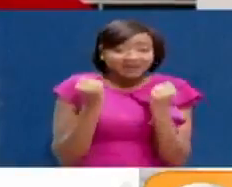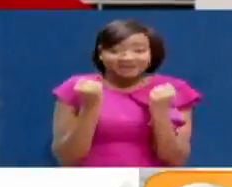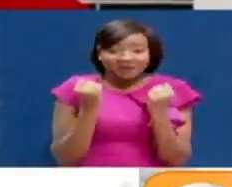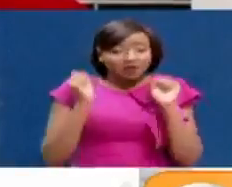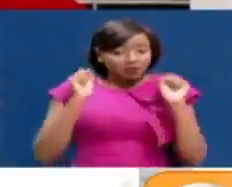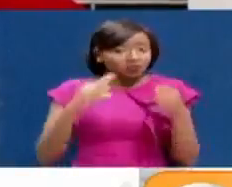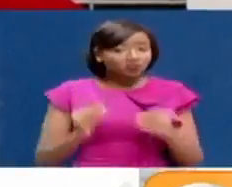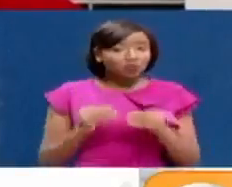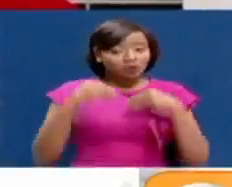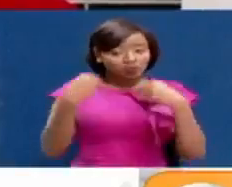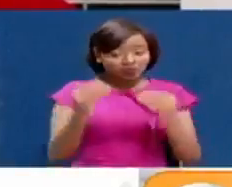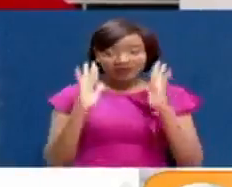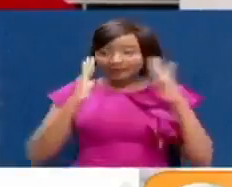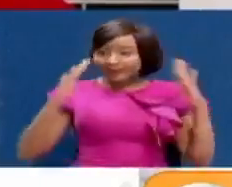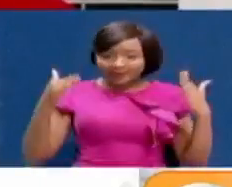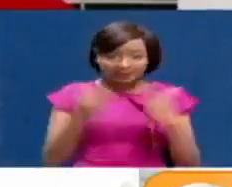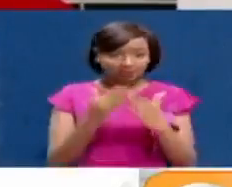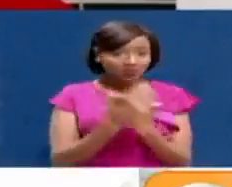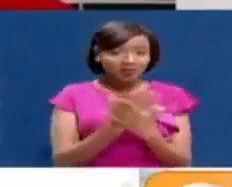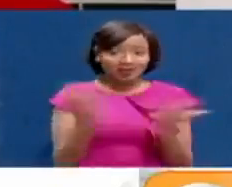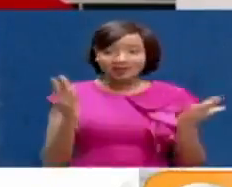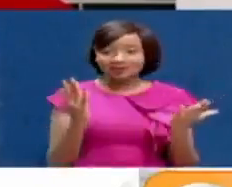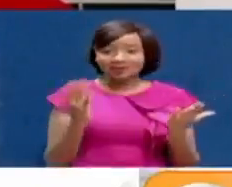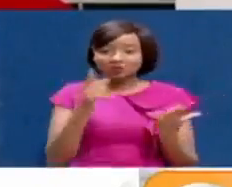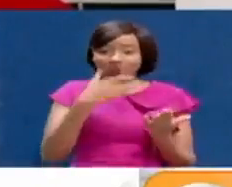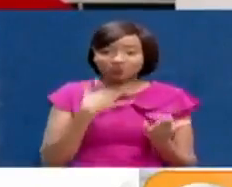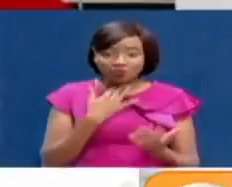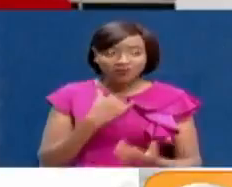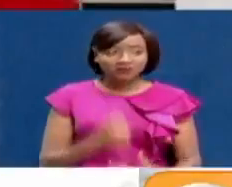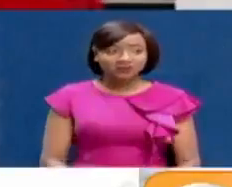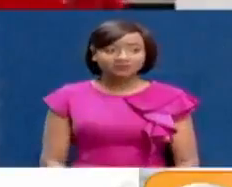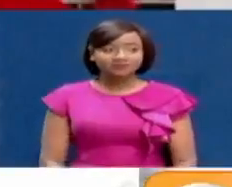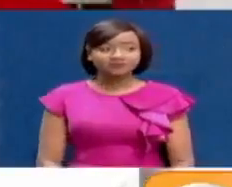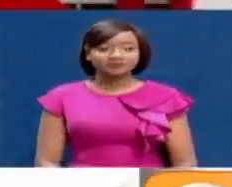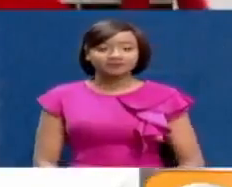attention to patients that need it. Kadzo Gunga, Citizen TV, Nairobi.